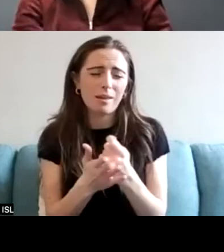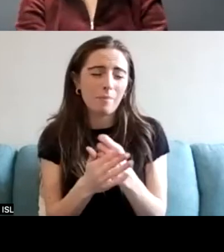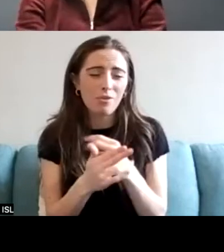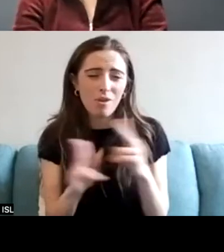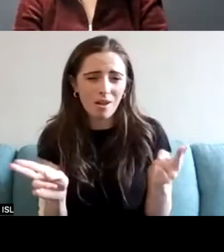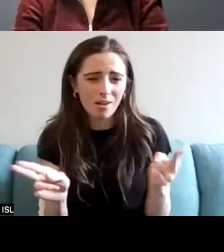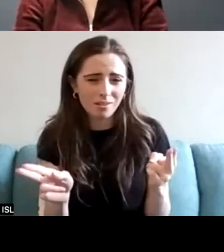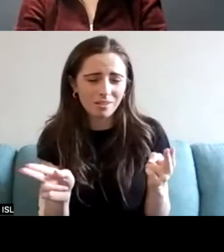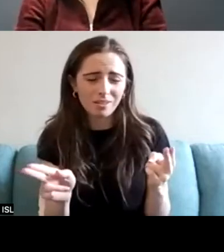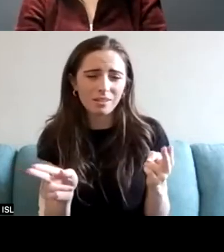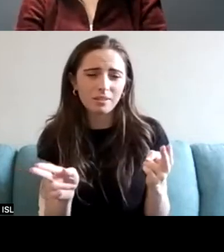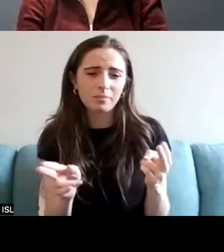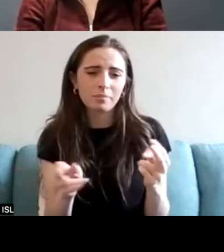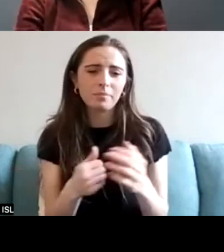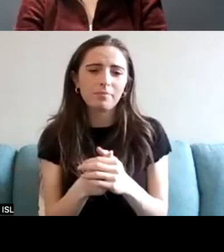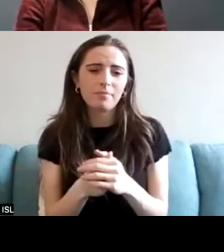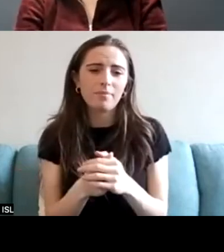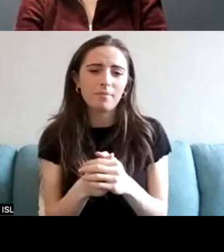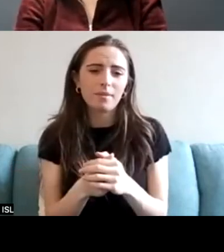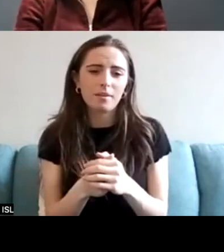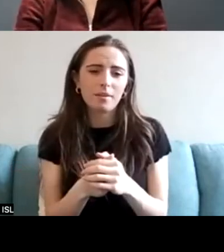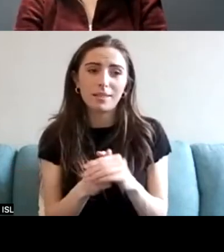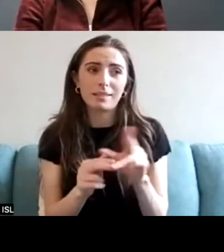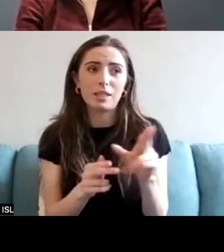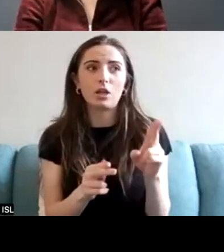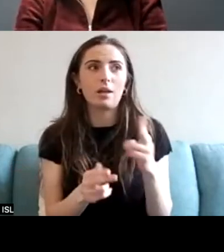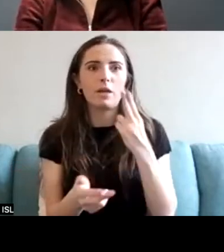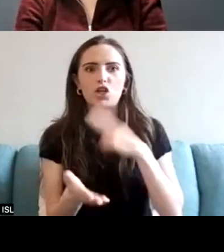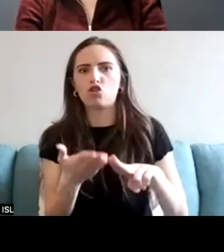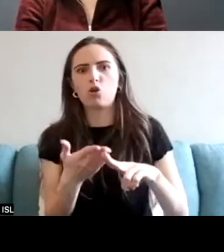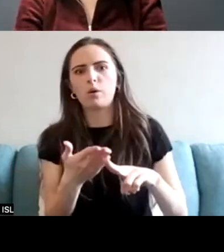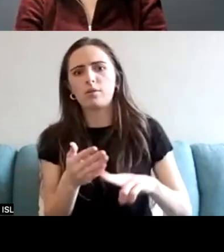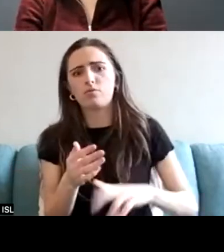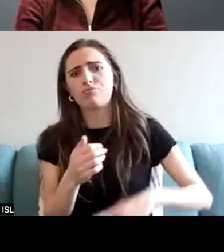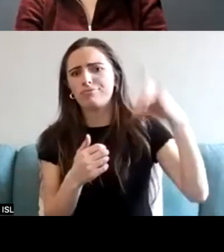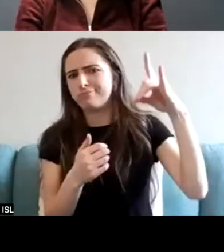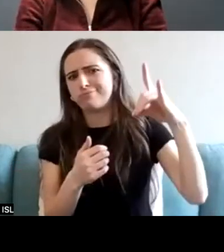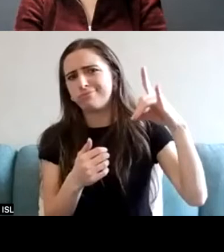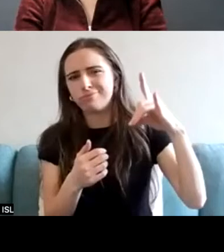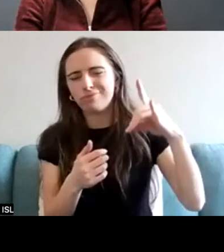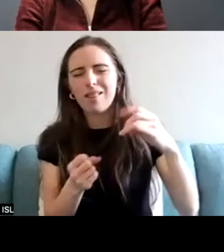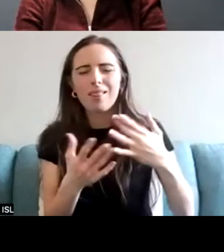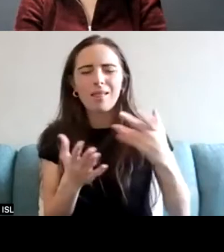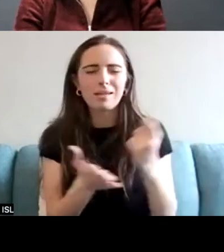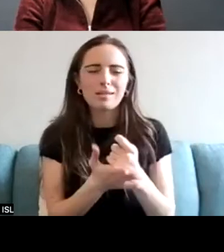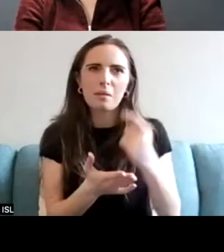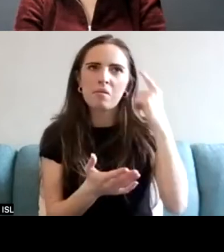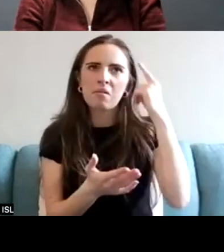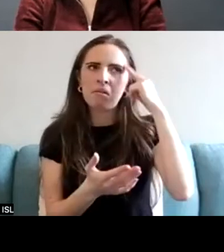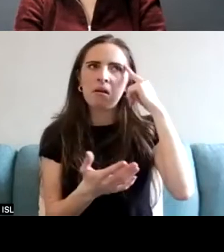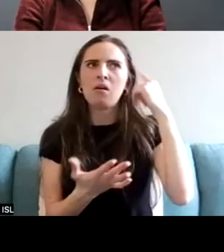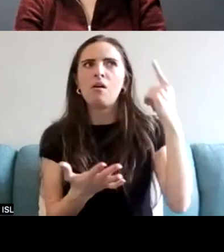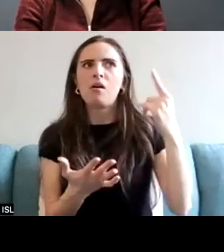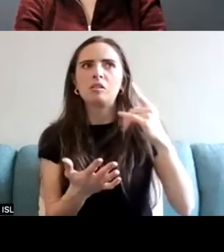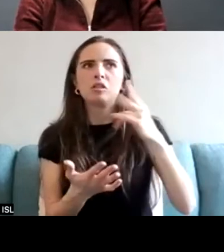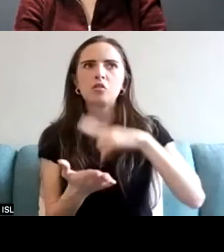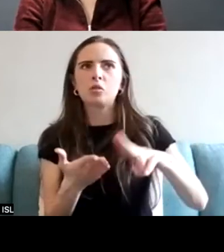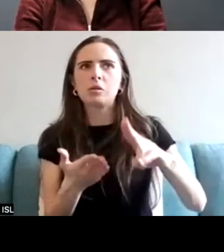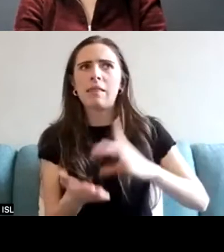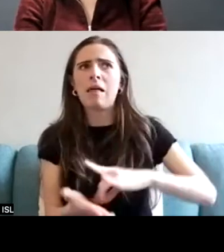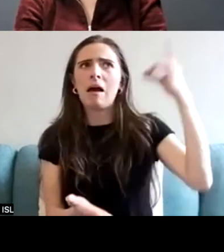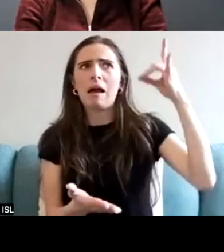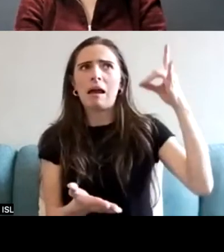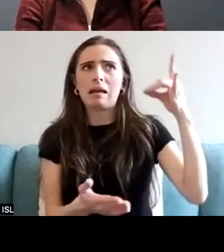disability isn't actually going to send your insurance skyrocketing. And that's a common misconception, but it doesn't happen. So it's, you know,